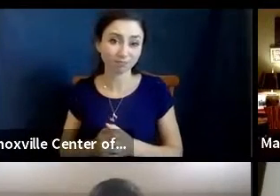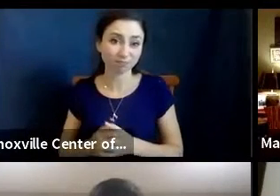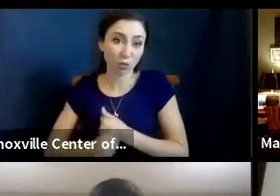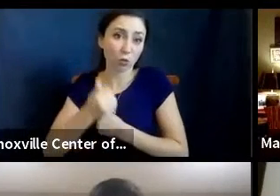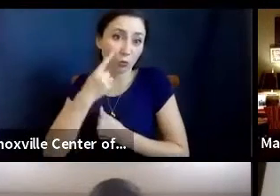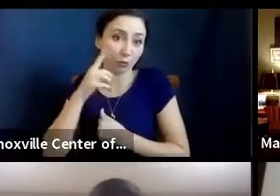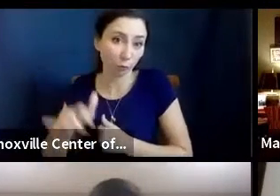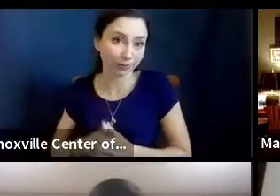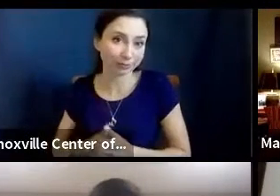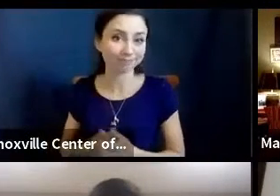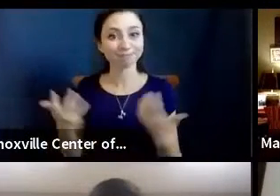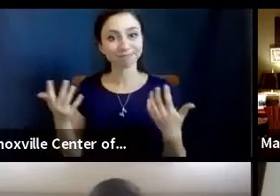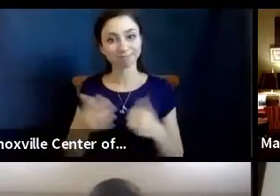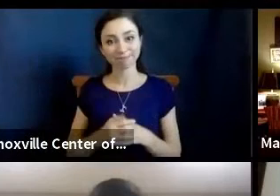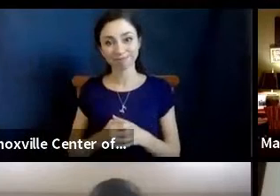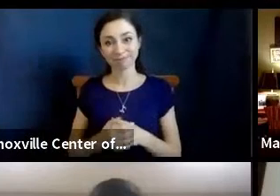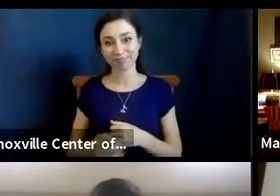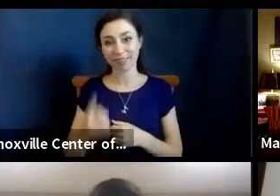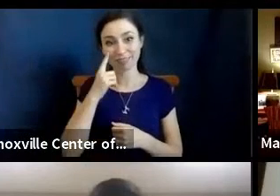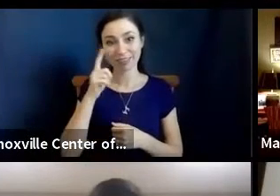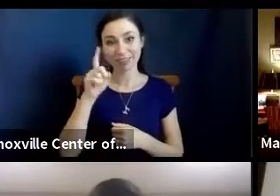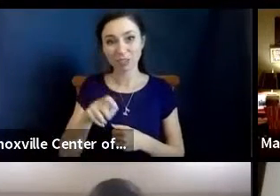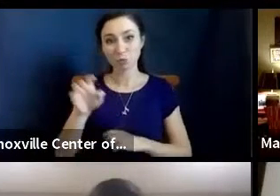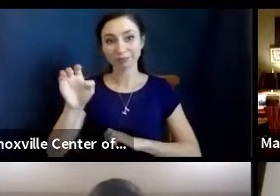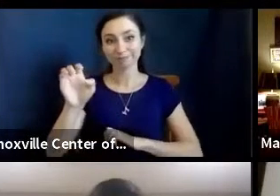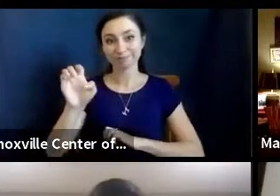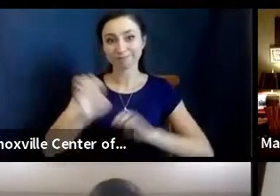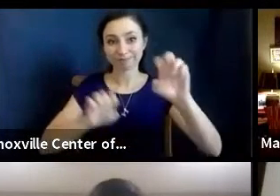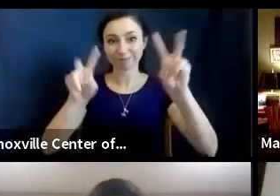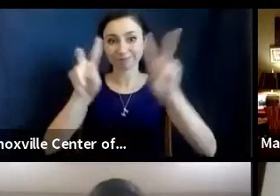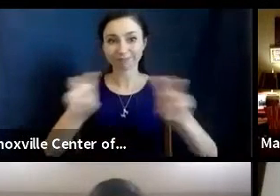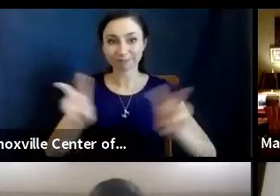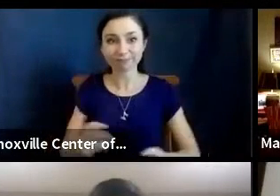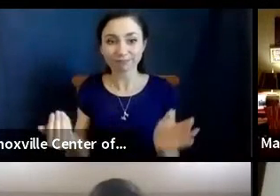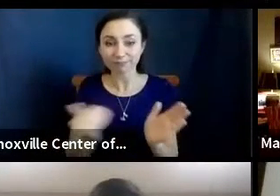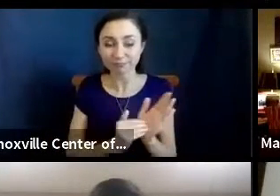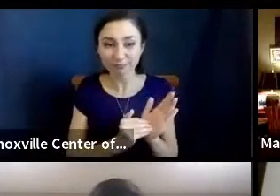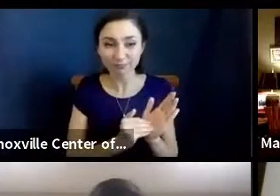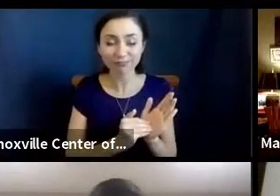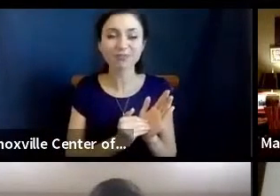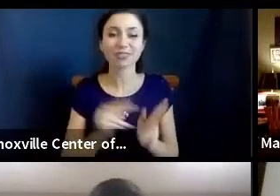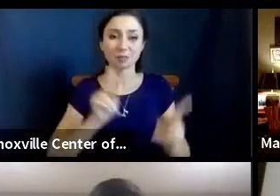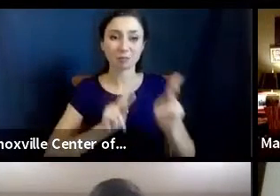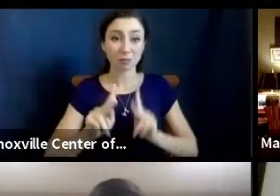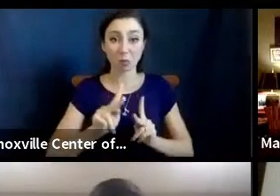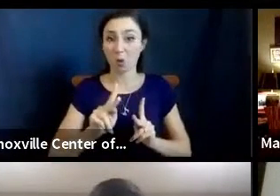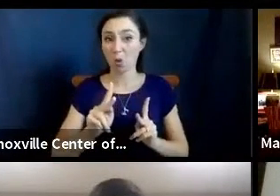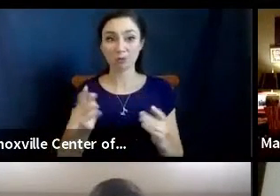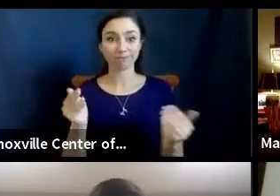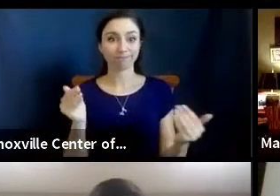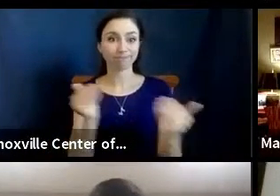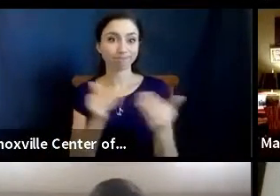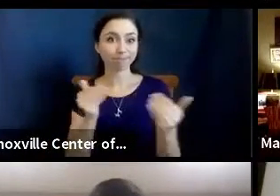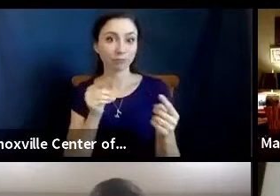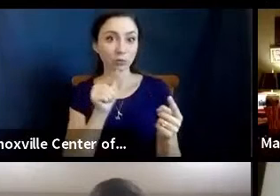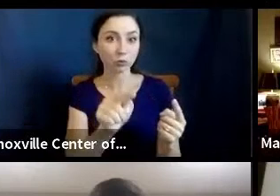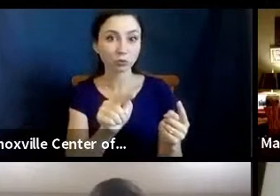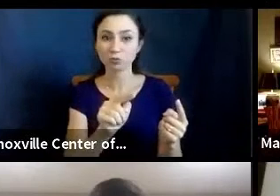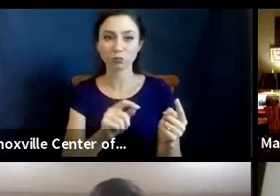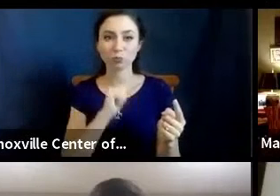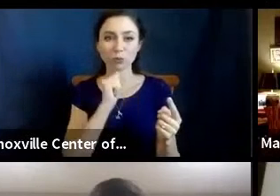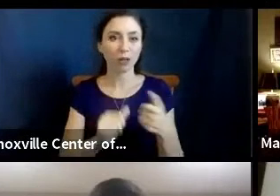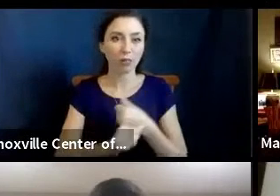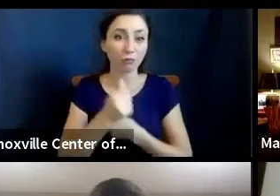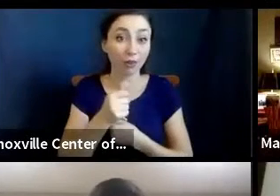So I think it needs to be reevaluated, and people who oppose you are not threatening you. And that's just